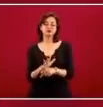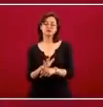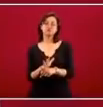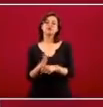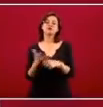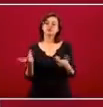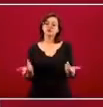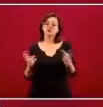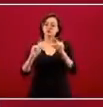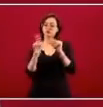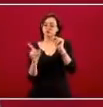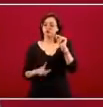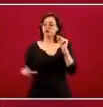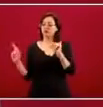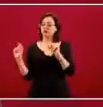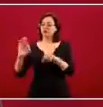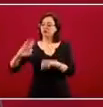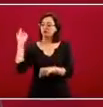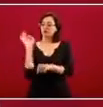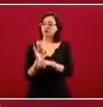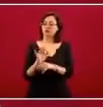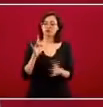rights affected by this.